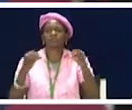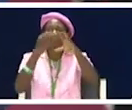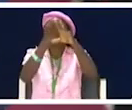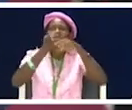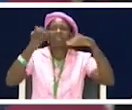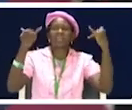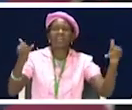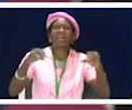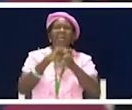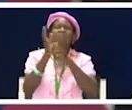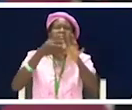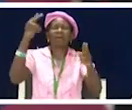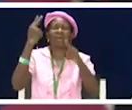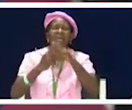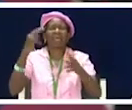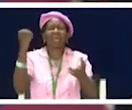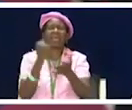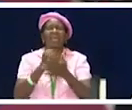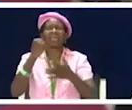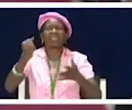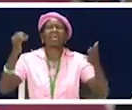receive it right now.